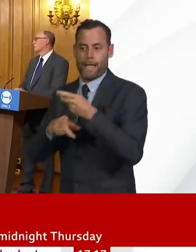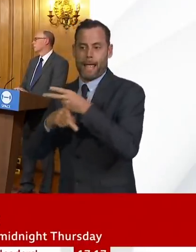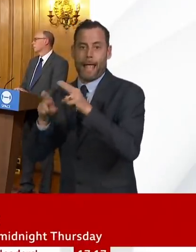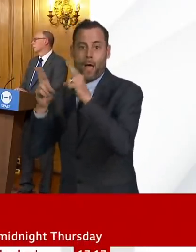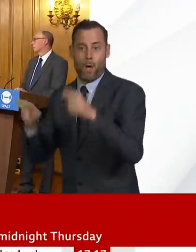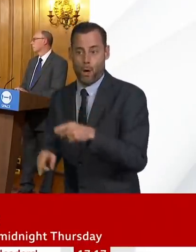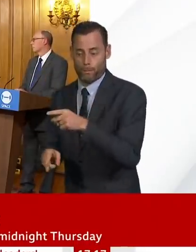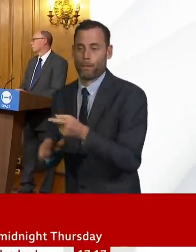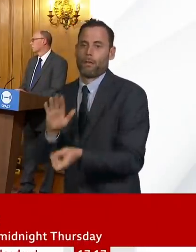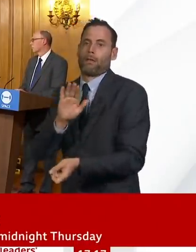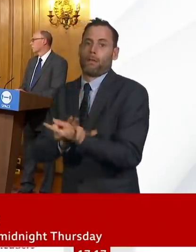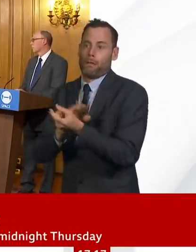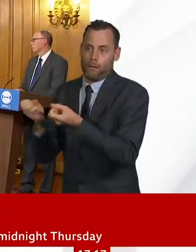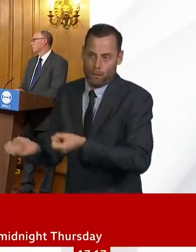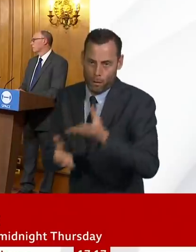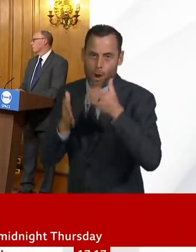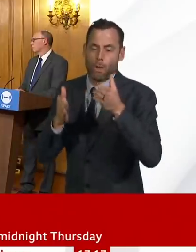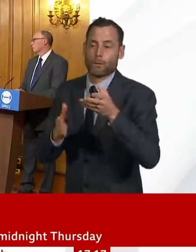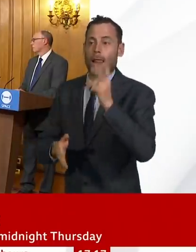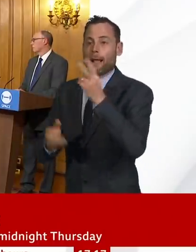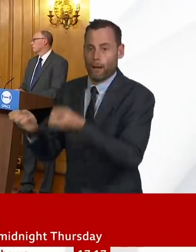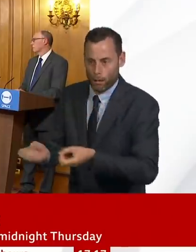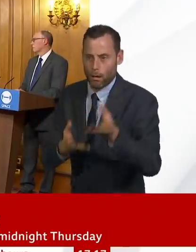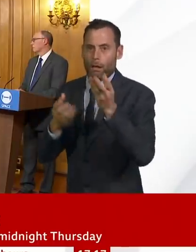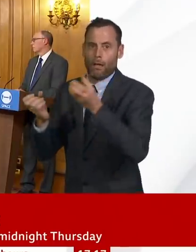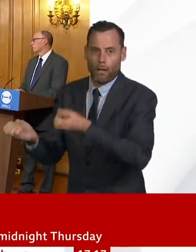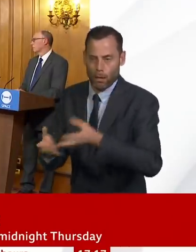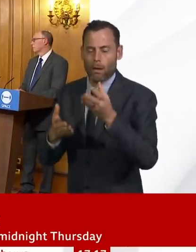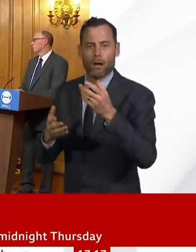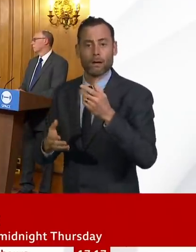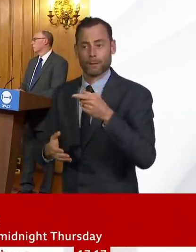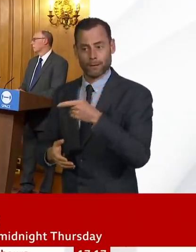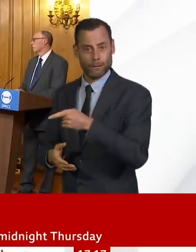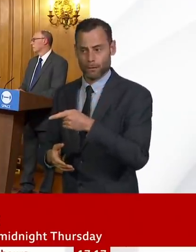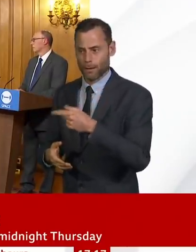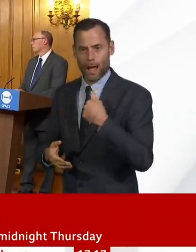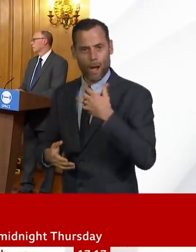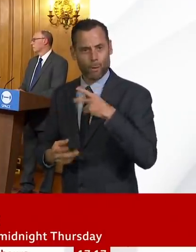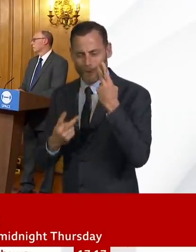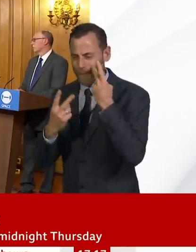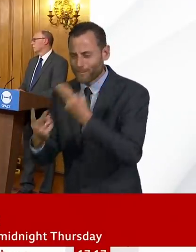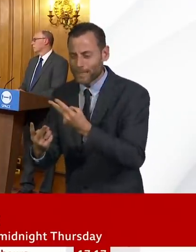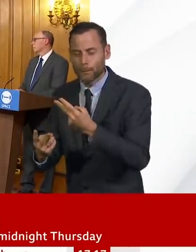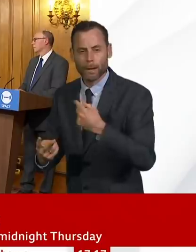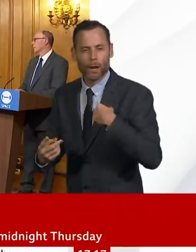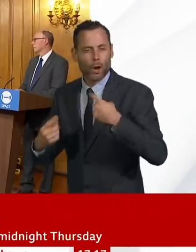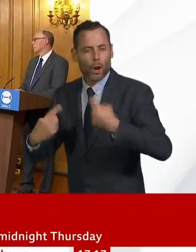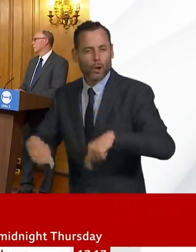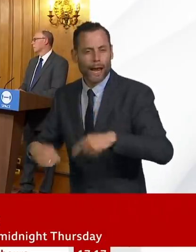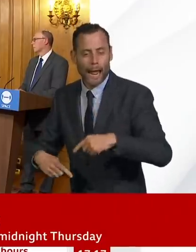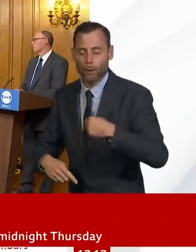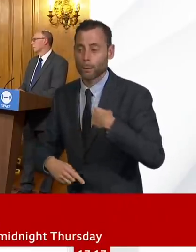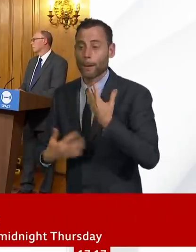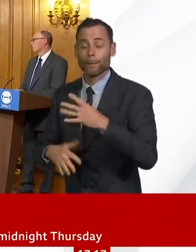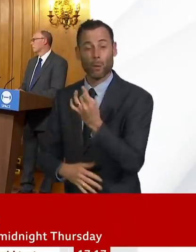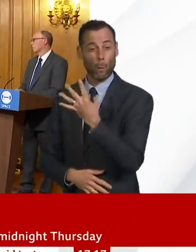months. Due to restrictions on visiting and local lockdowns, I've only been allowed to visit her once since March. Is there an opportunity for the